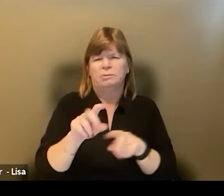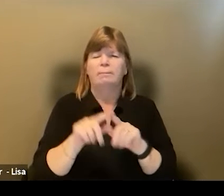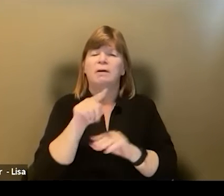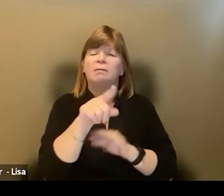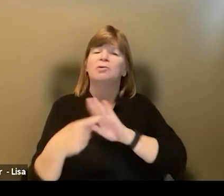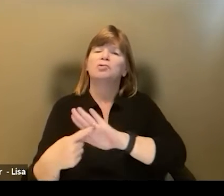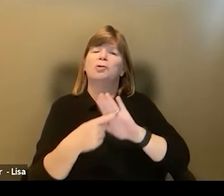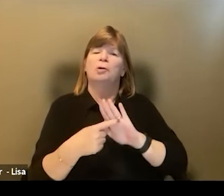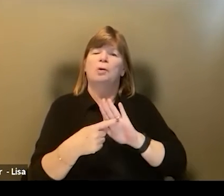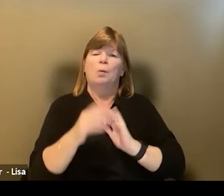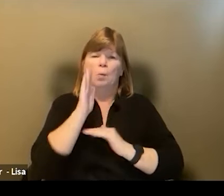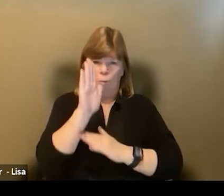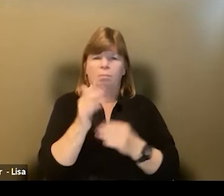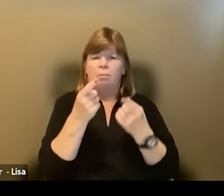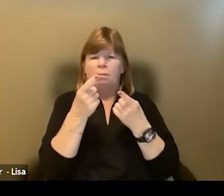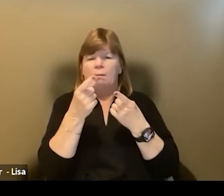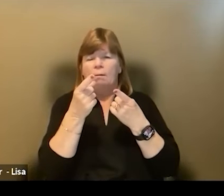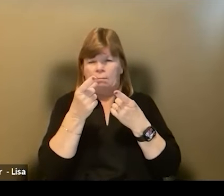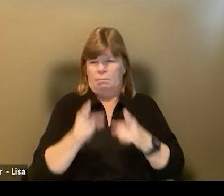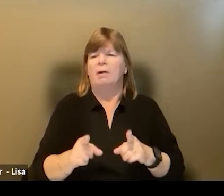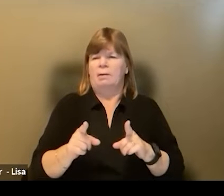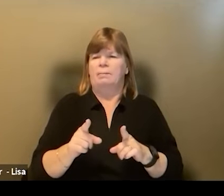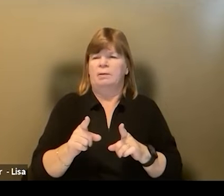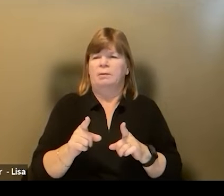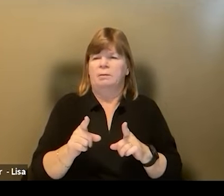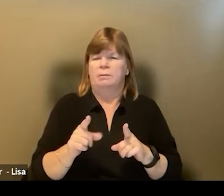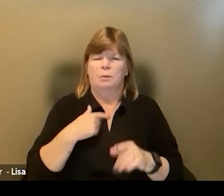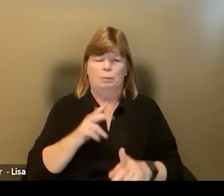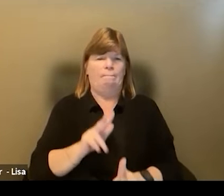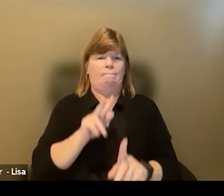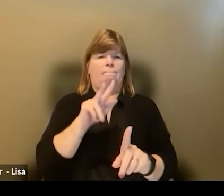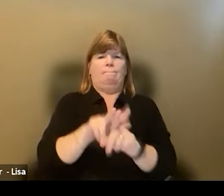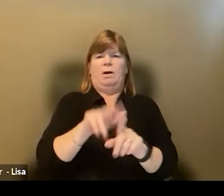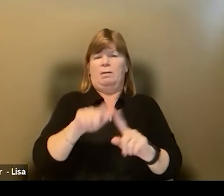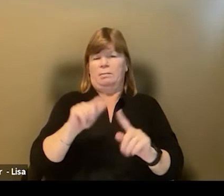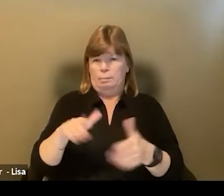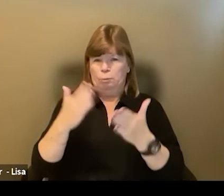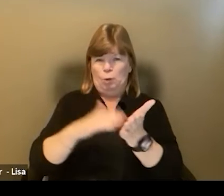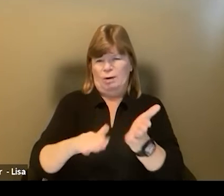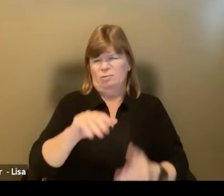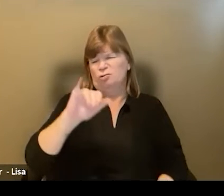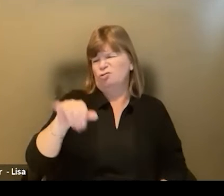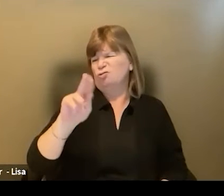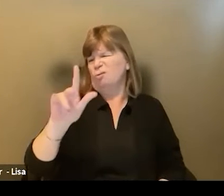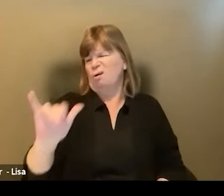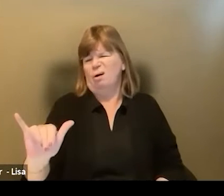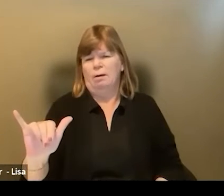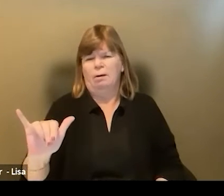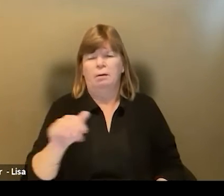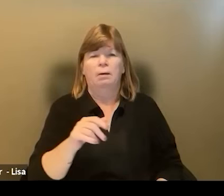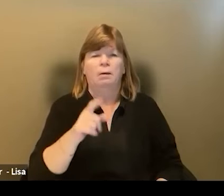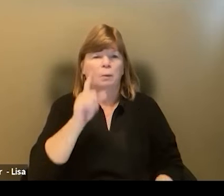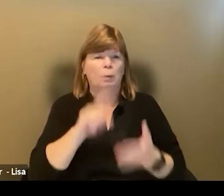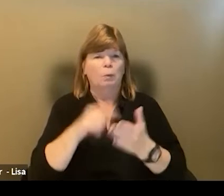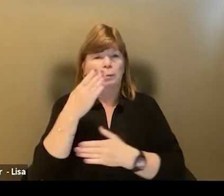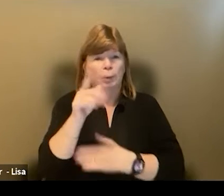a reflection of what will happen when we implement the proposed waivers in July. And so you'll see in